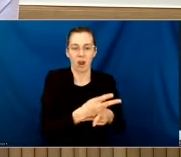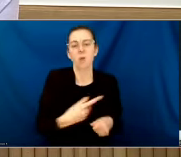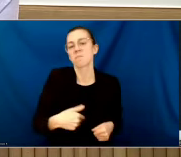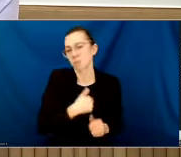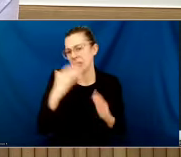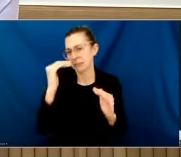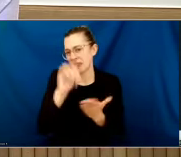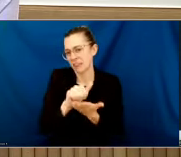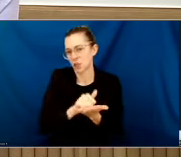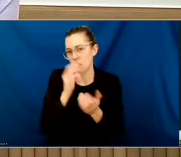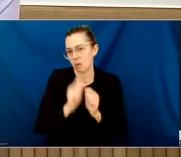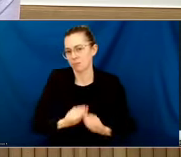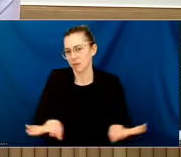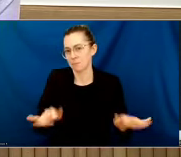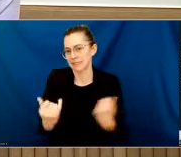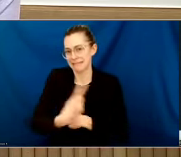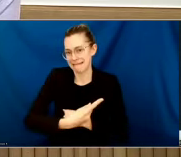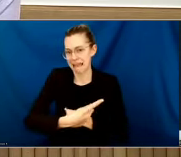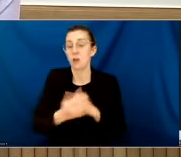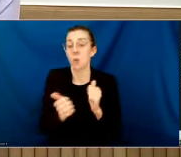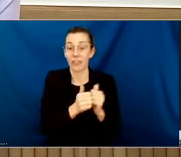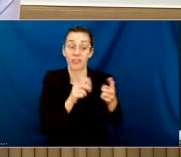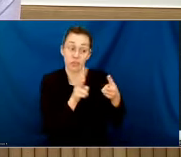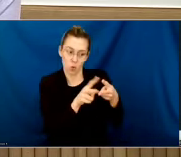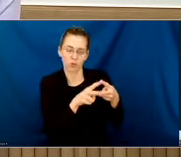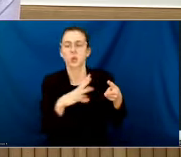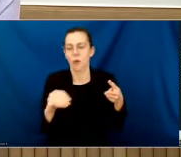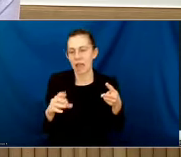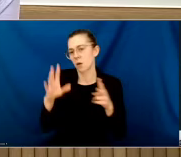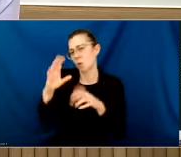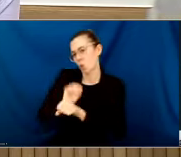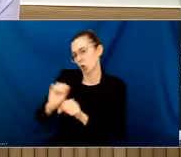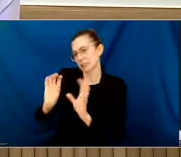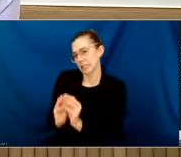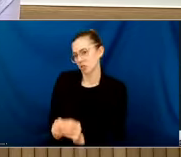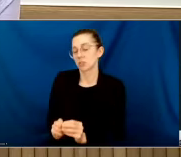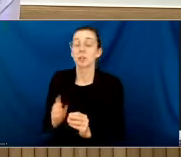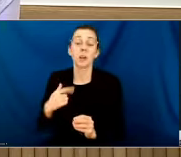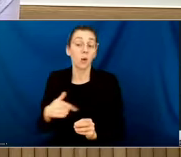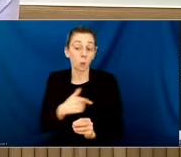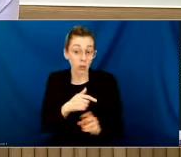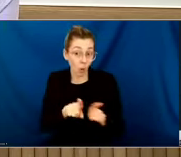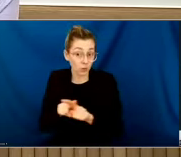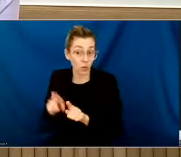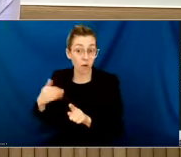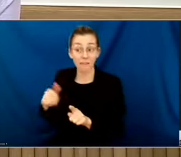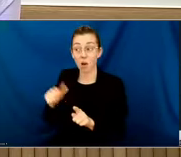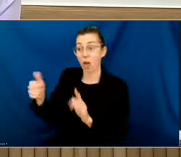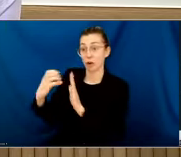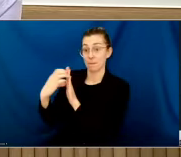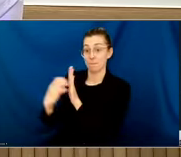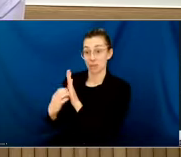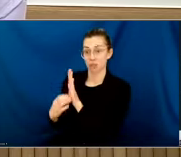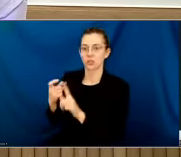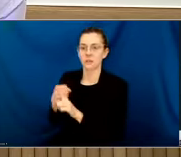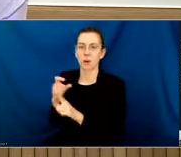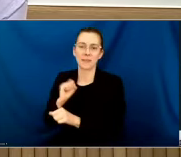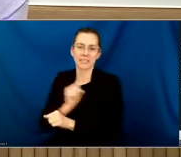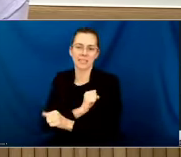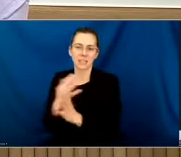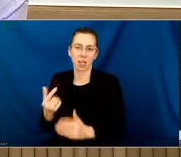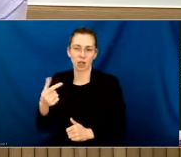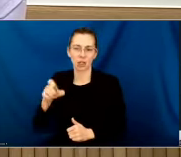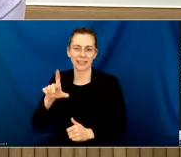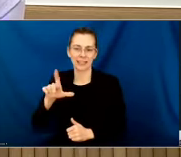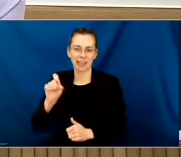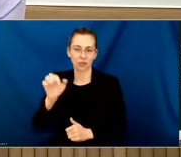scheduled work sessions. We also have a couple of measures being brought to us at the request of Senator Gelser-Bluin, along with